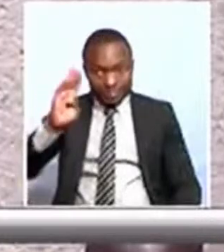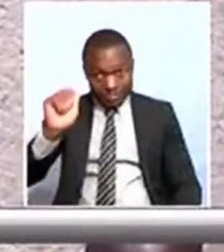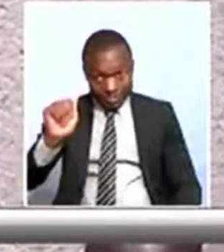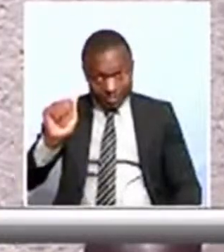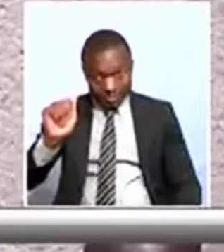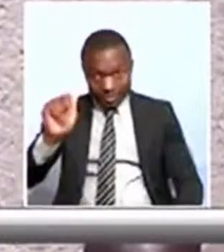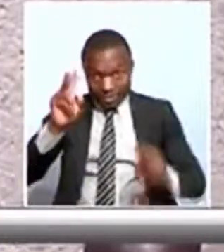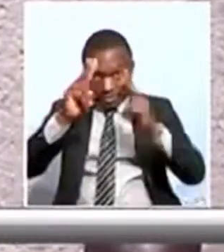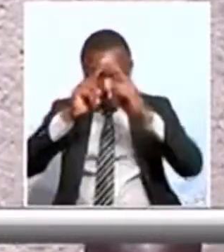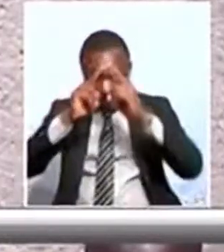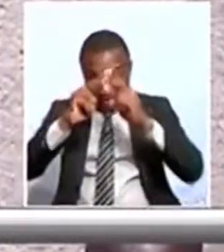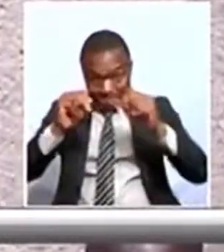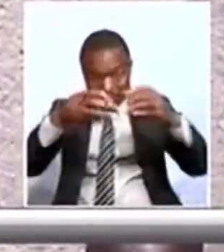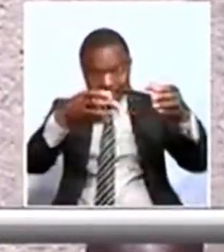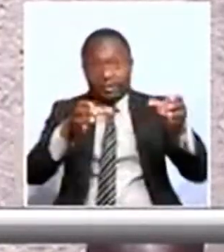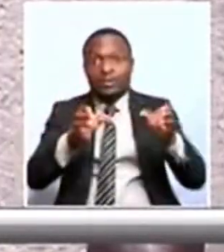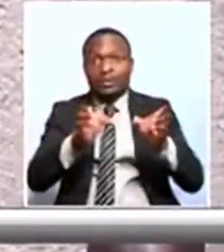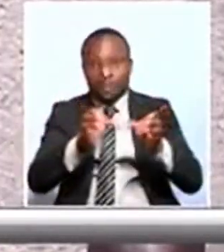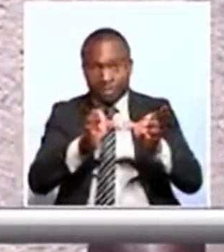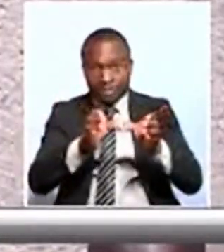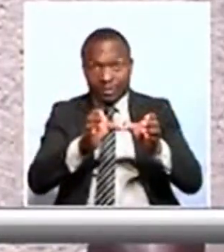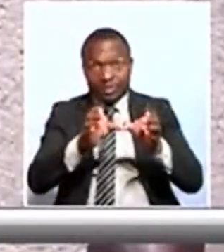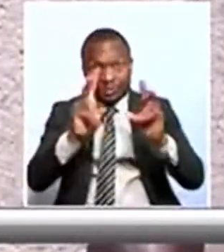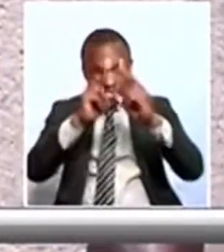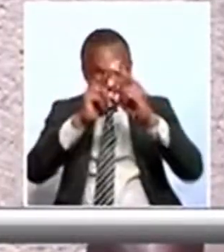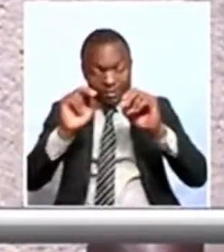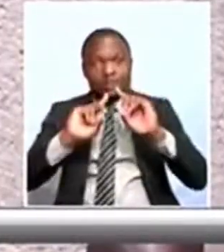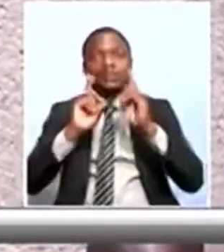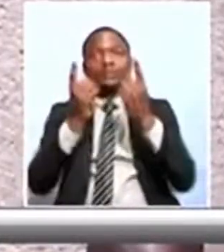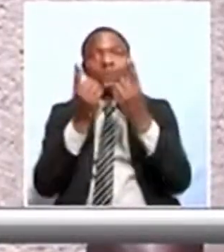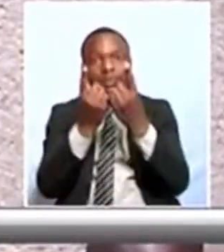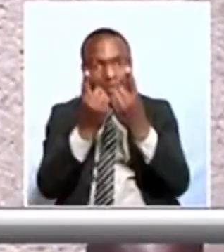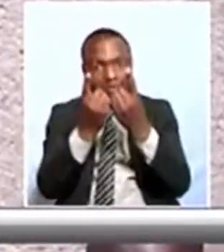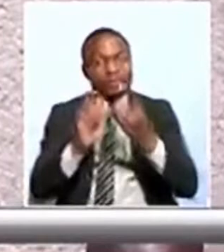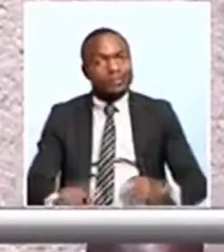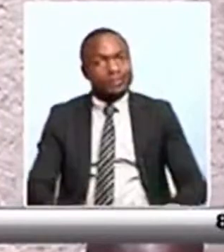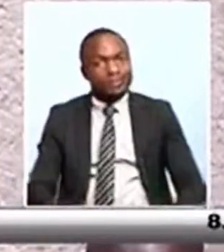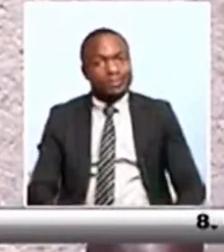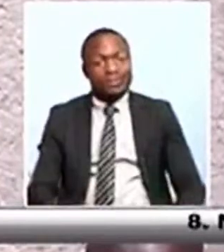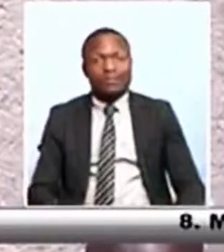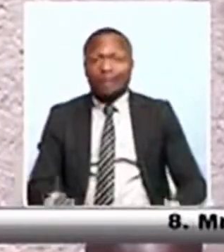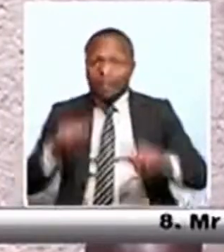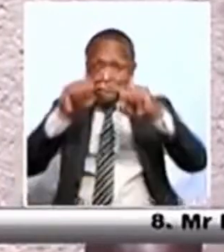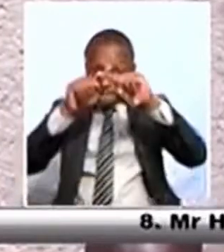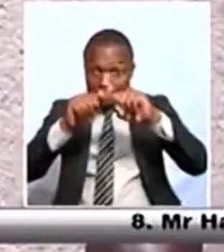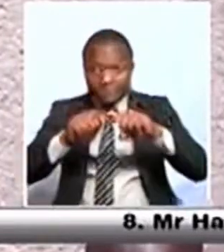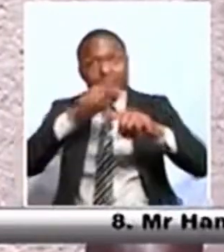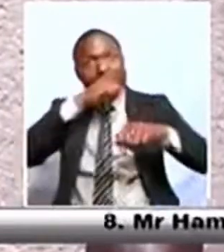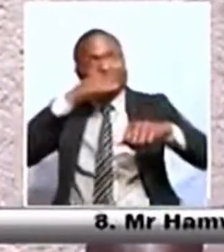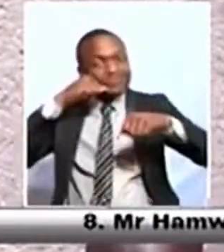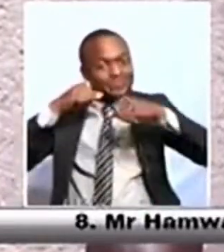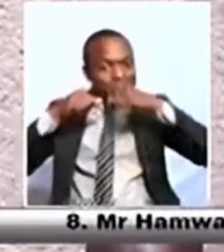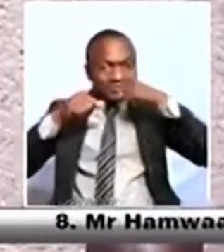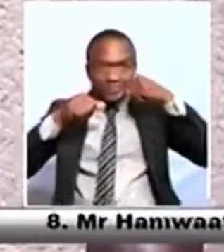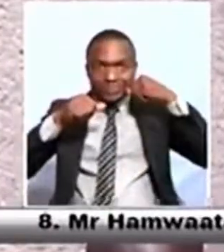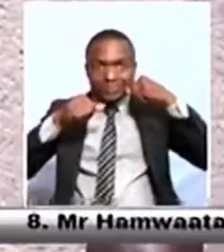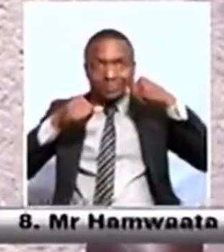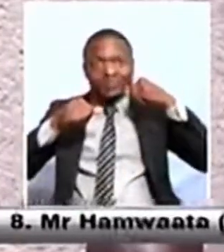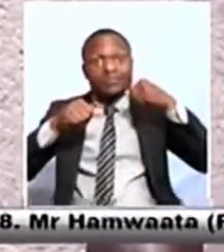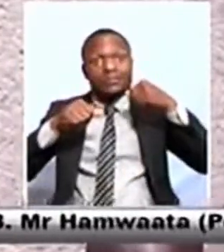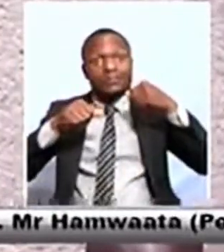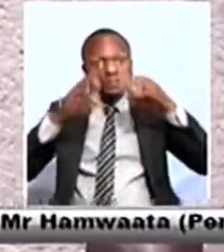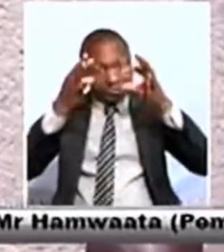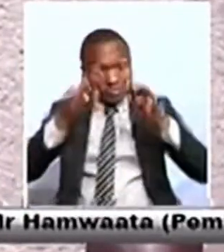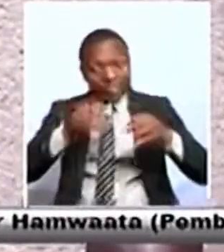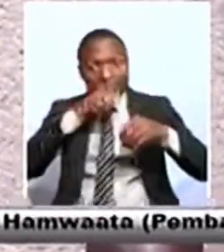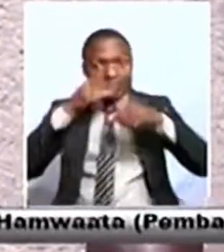rural constituency or a rural district and is purely dependent on agriculture. And once agriculture